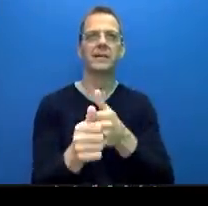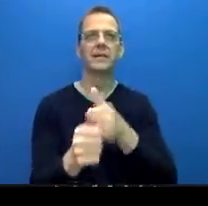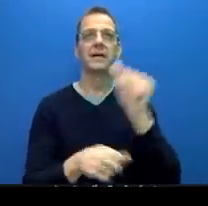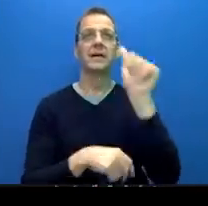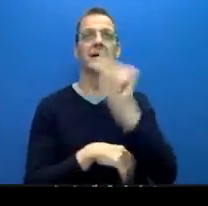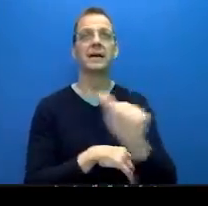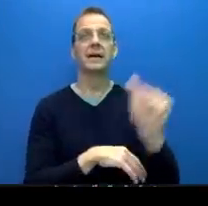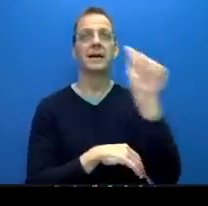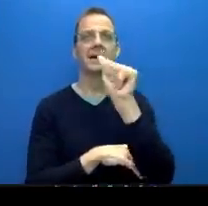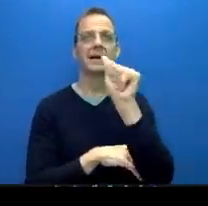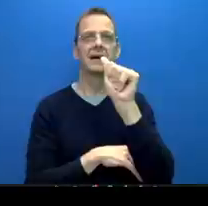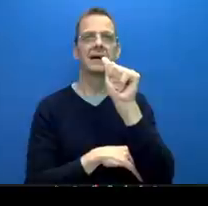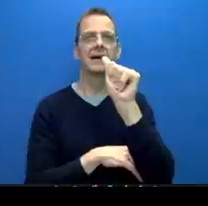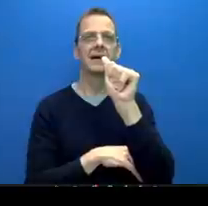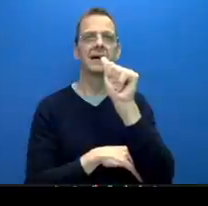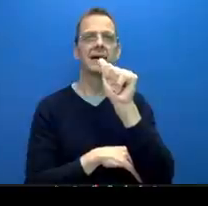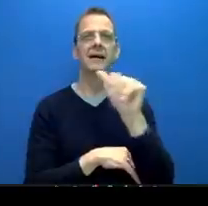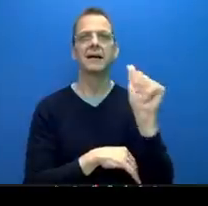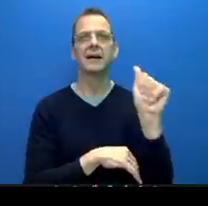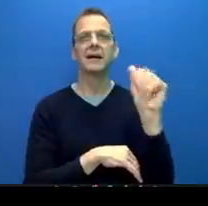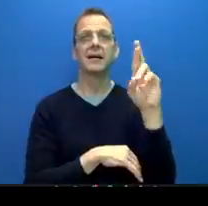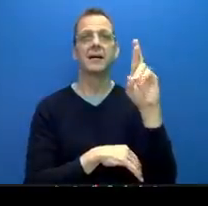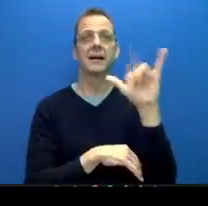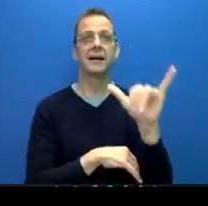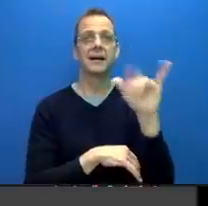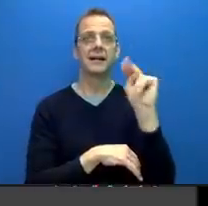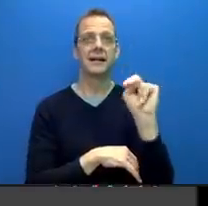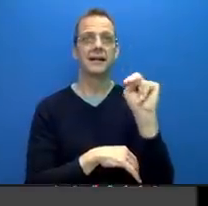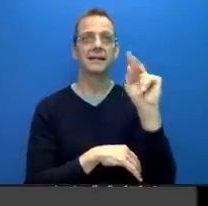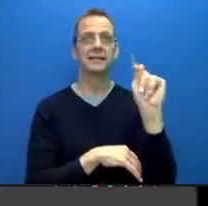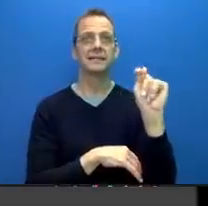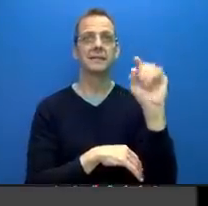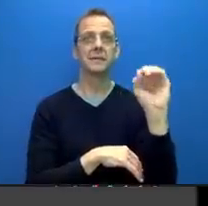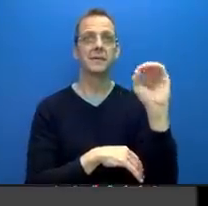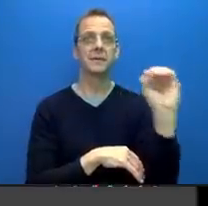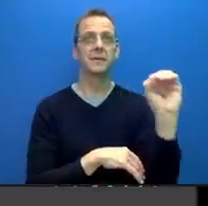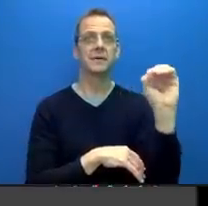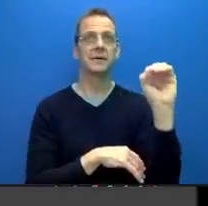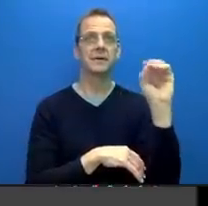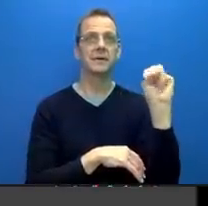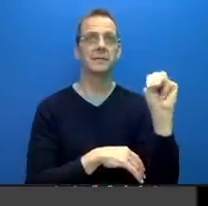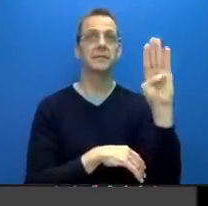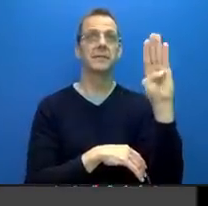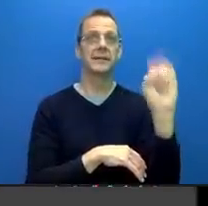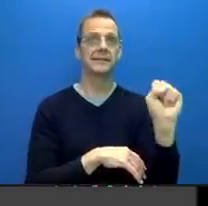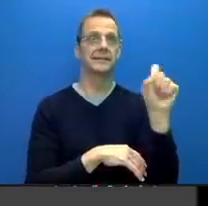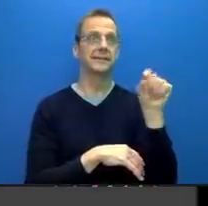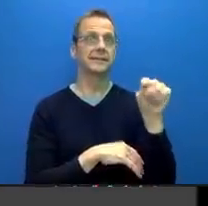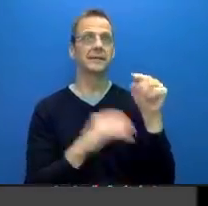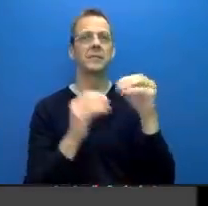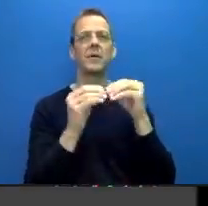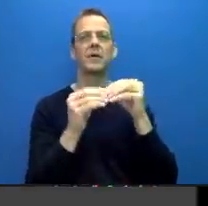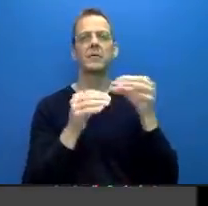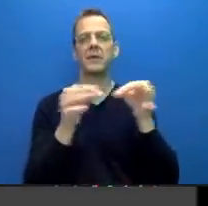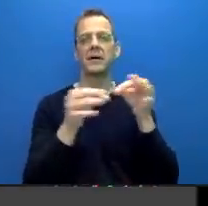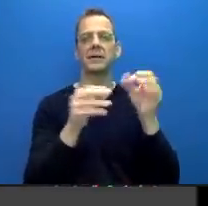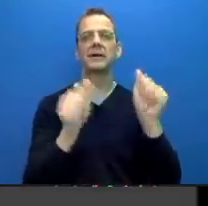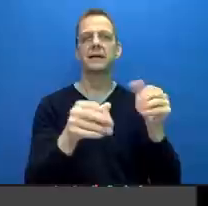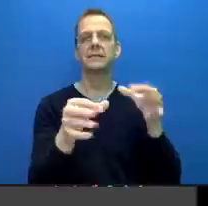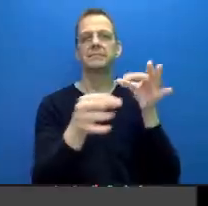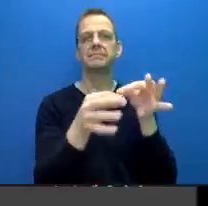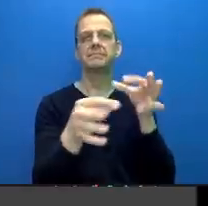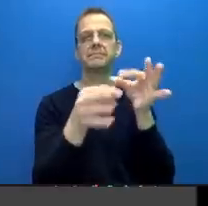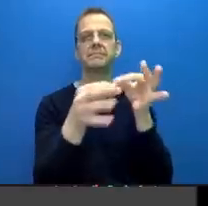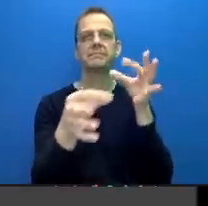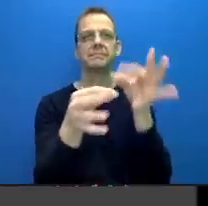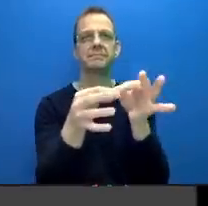ARYNTOOMBS on Twitter for updates. So next slide, please. One specific page is under schools and